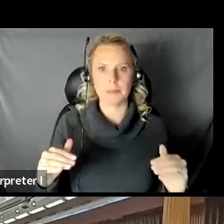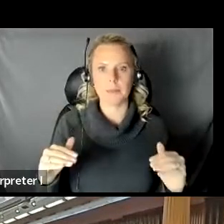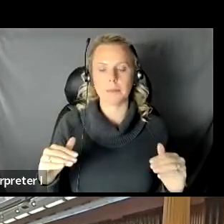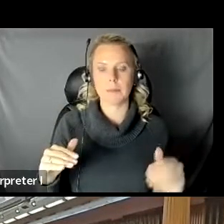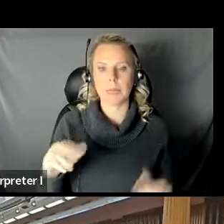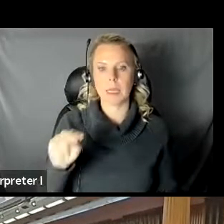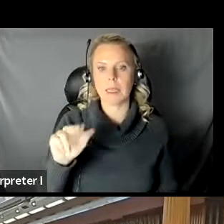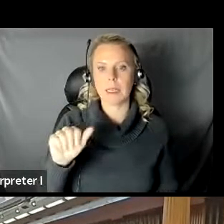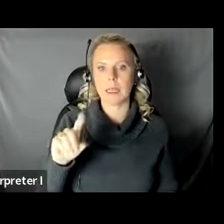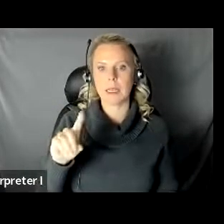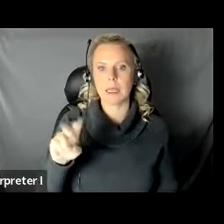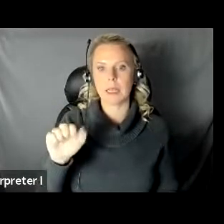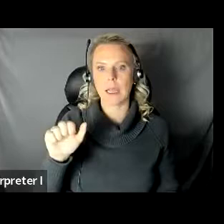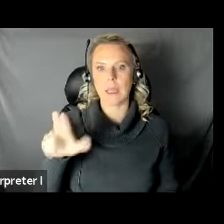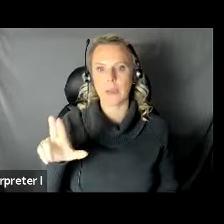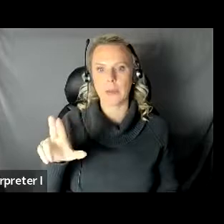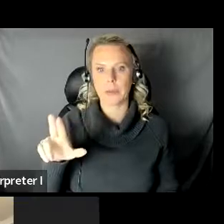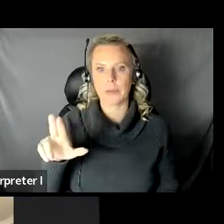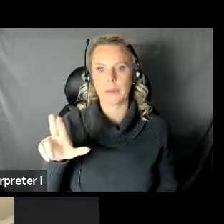Councilmember Nadeau.